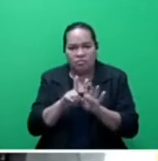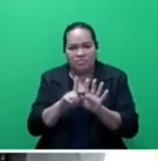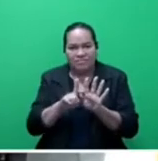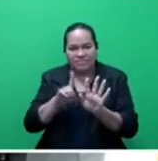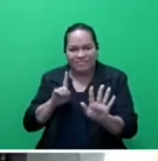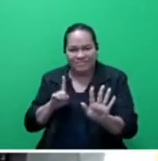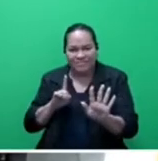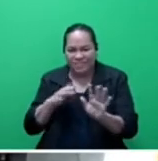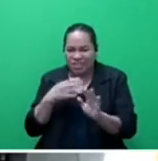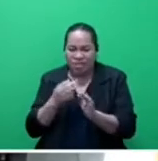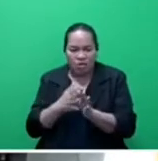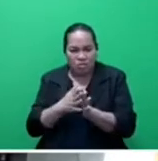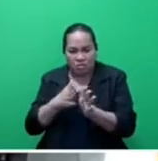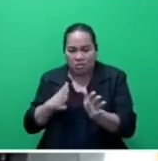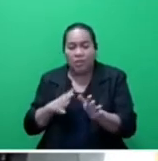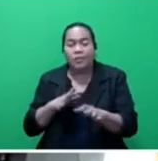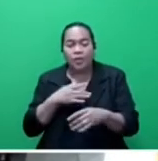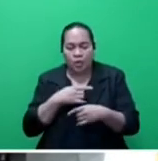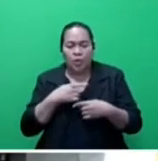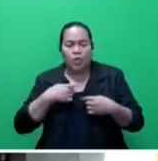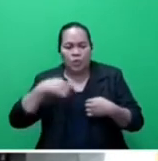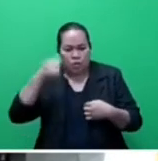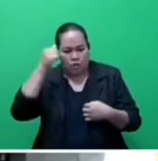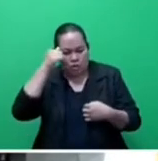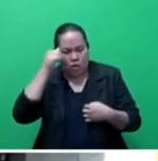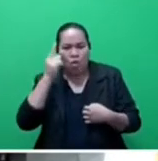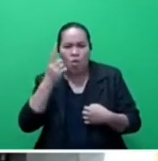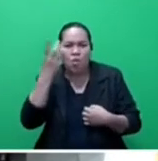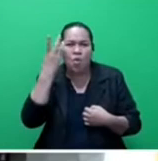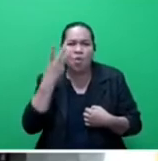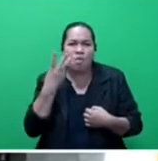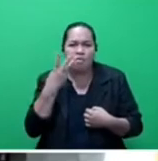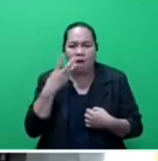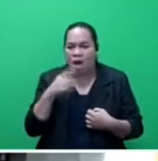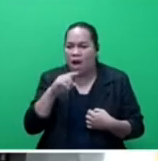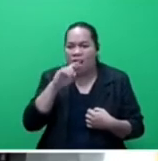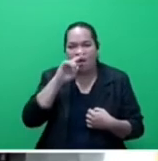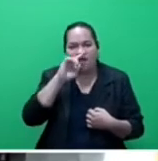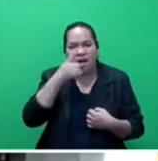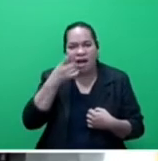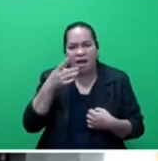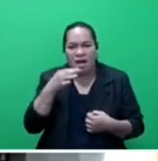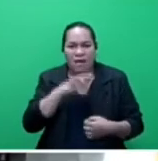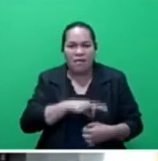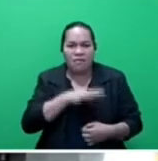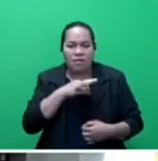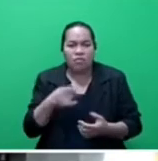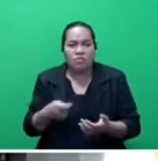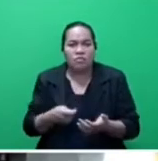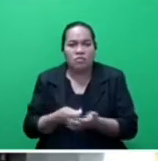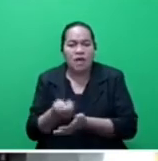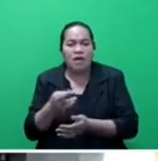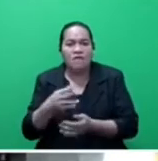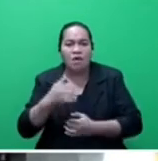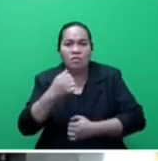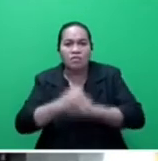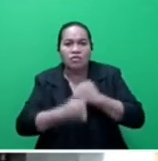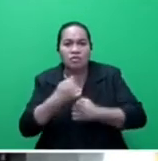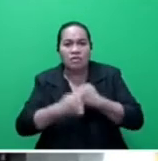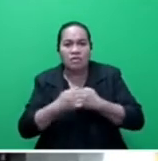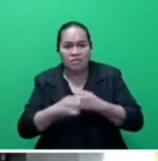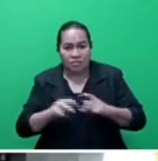We know of a woman who could no longer afford dialysis, and when she went for the last